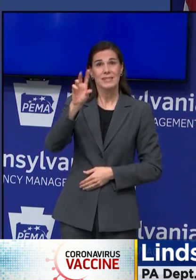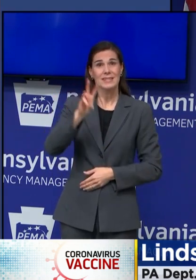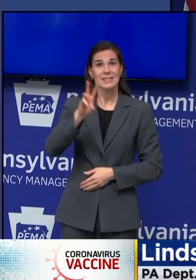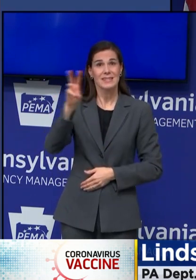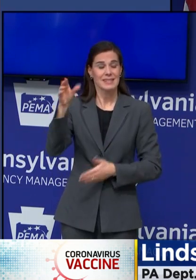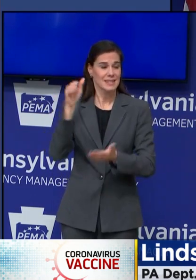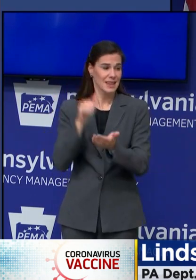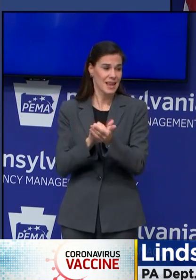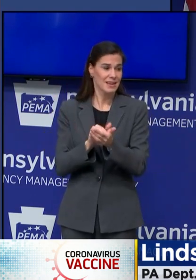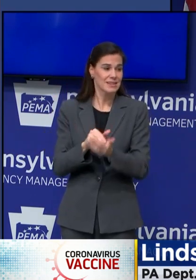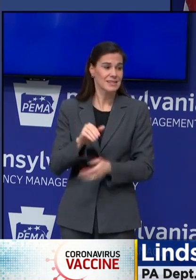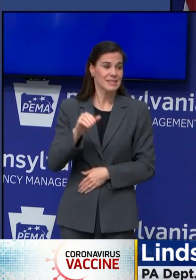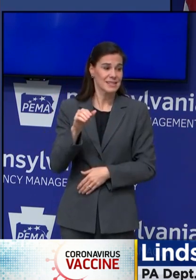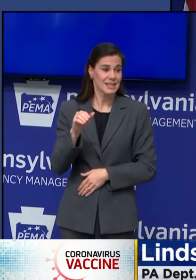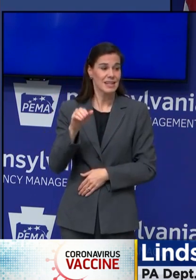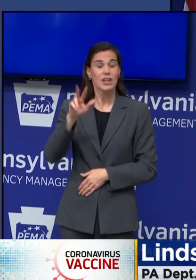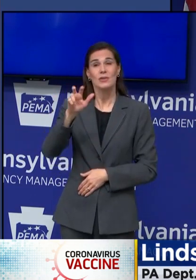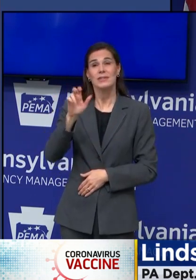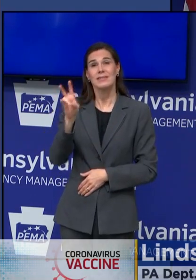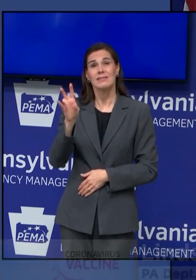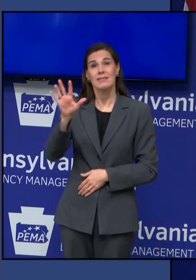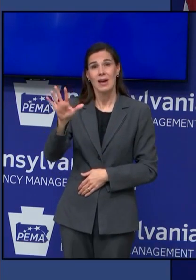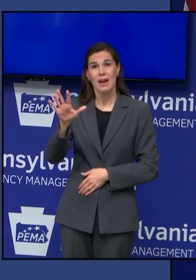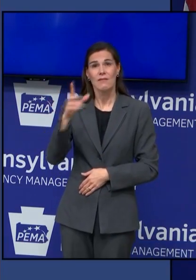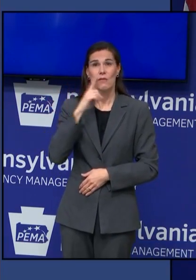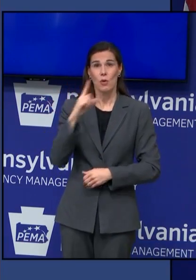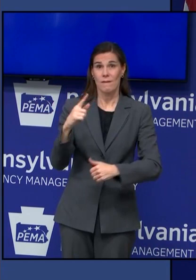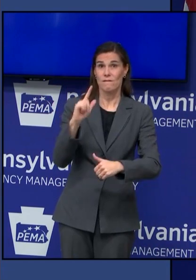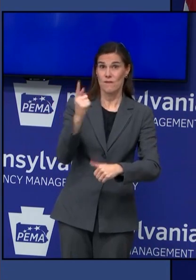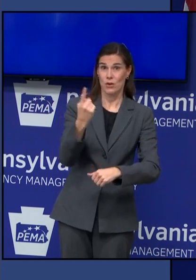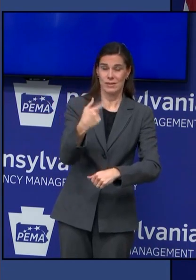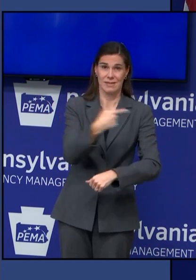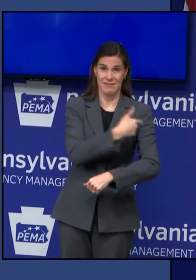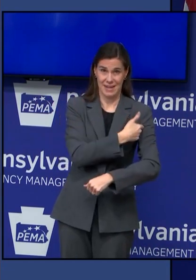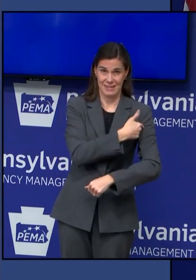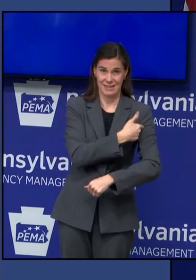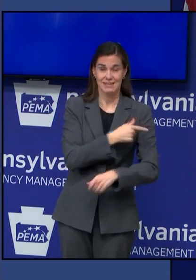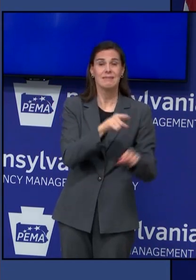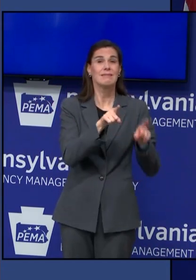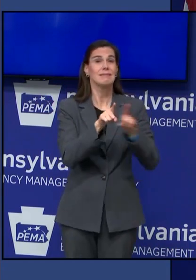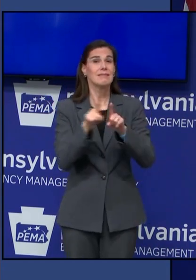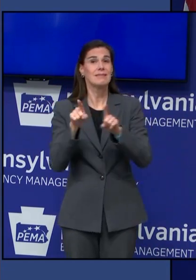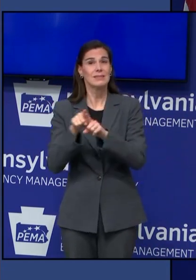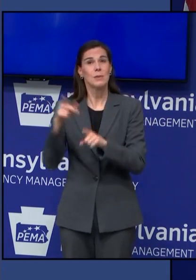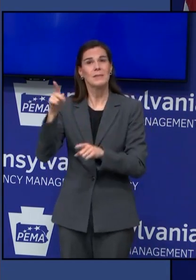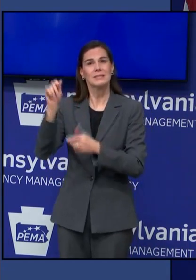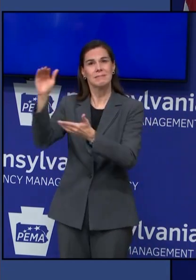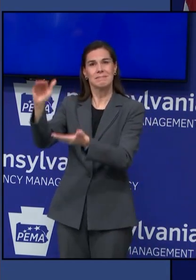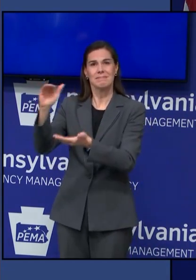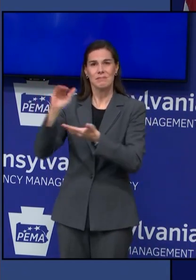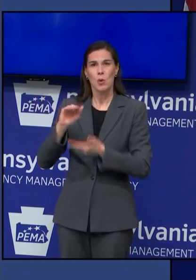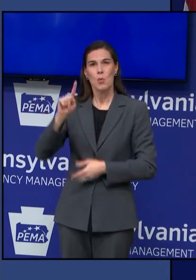166,375 doses of vaccine to give people their first dose of vaccine. Pennsylvania also has been allocated